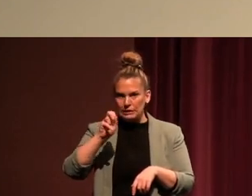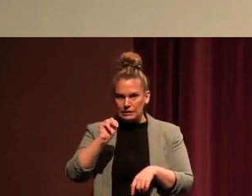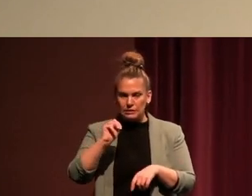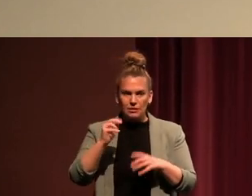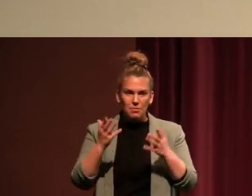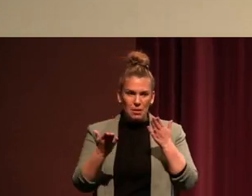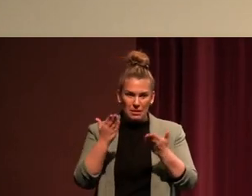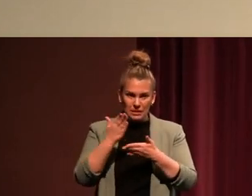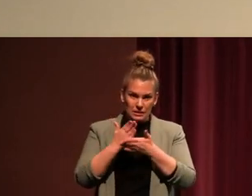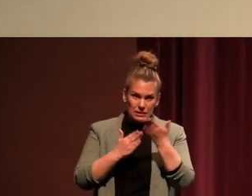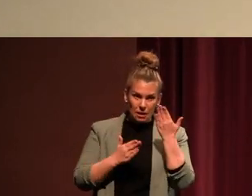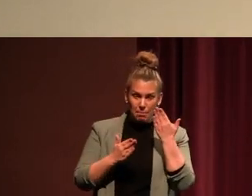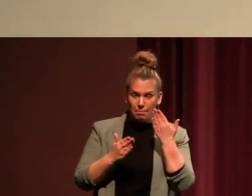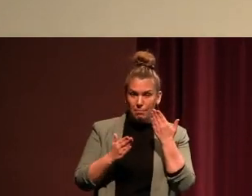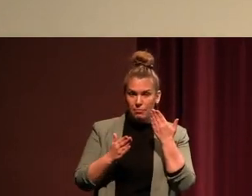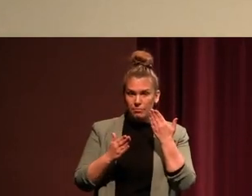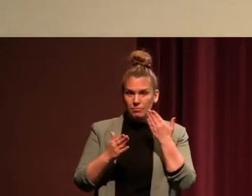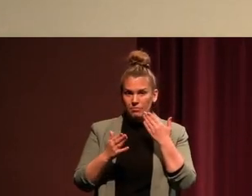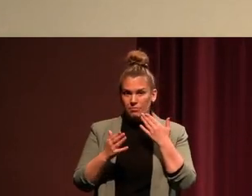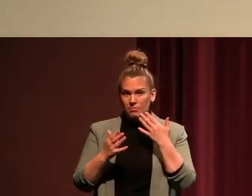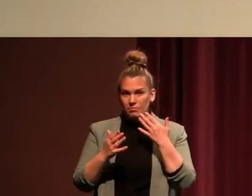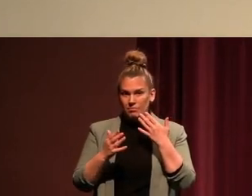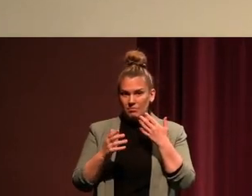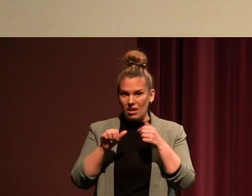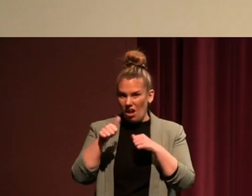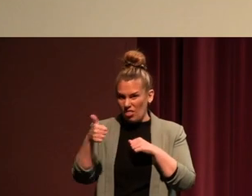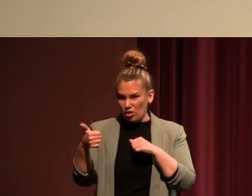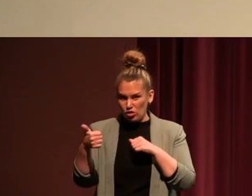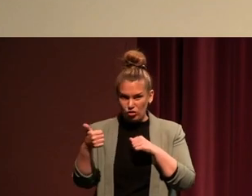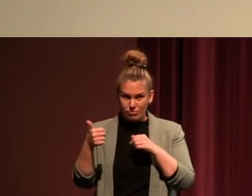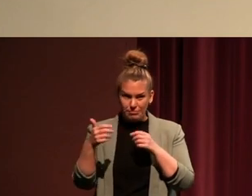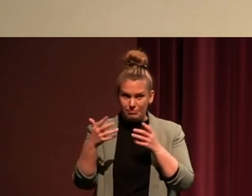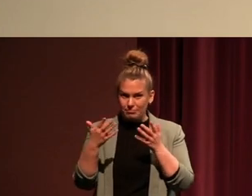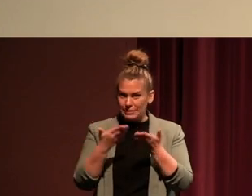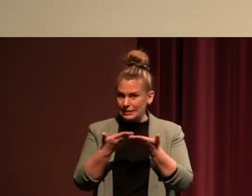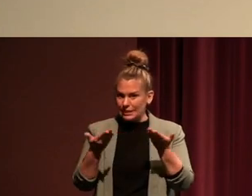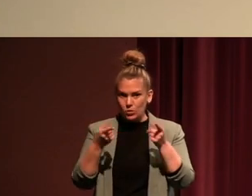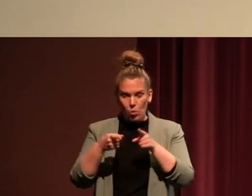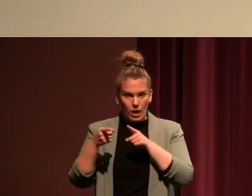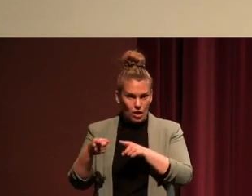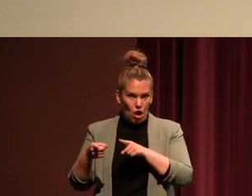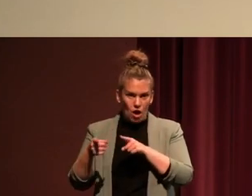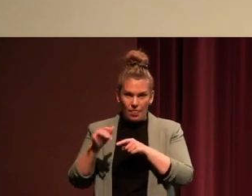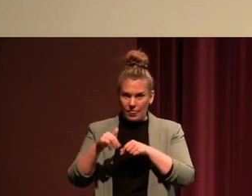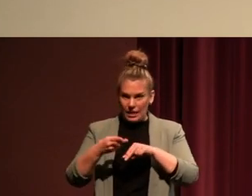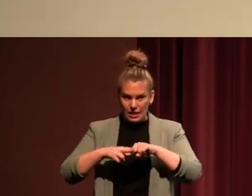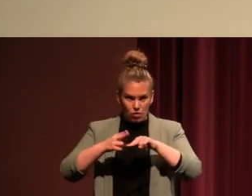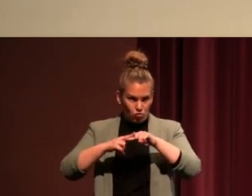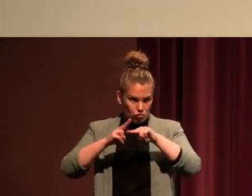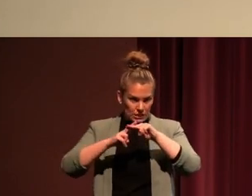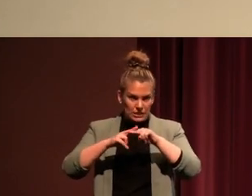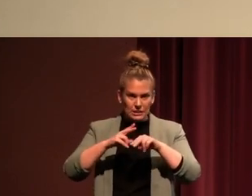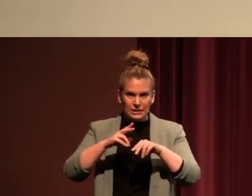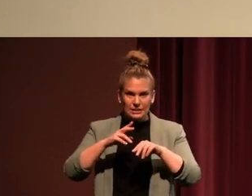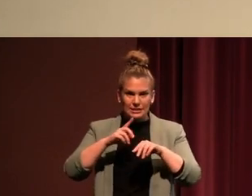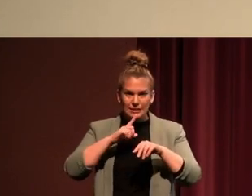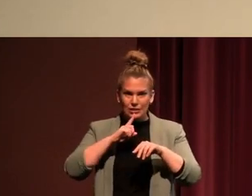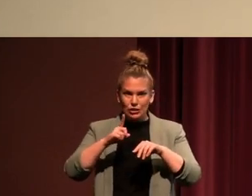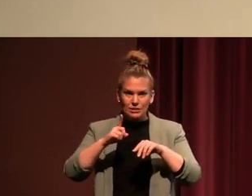abiotic interactions that are responsible for juniper expansion. There's an edaphic or soil control on